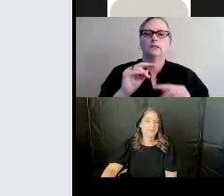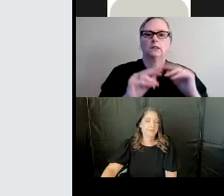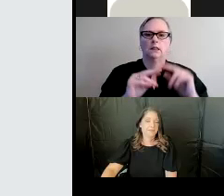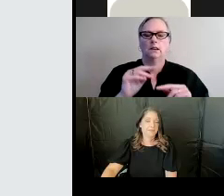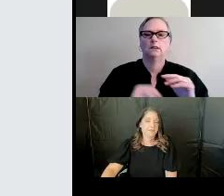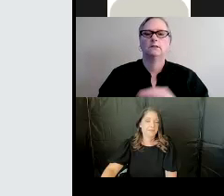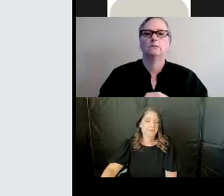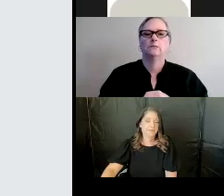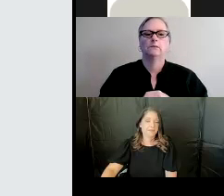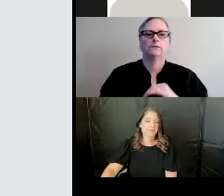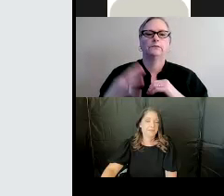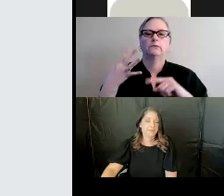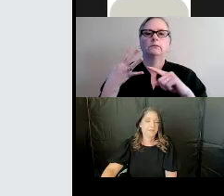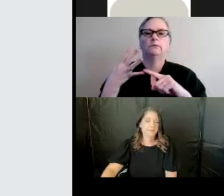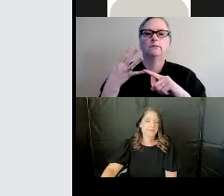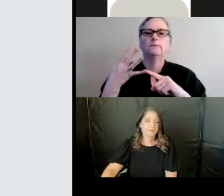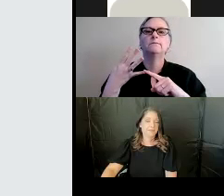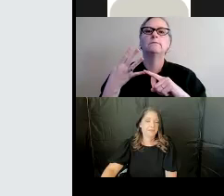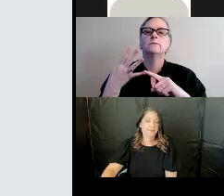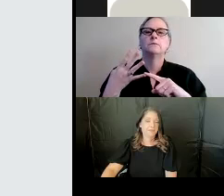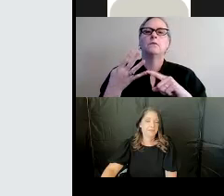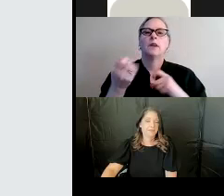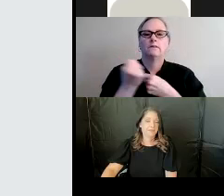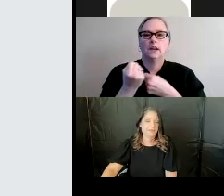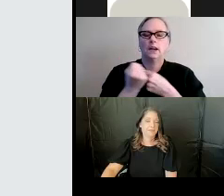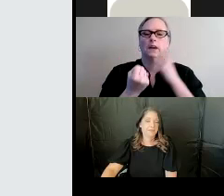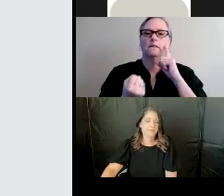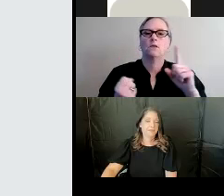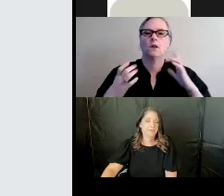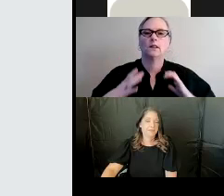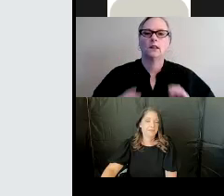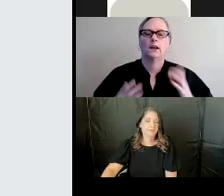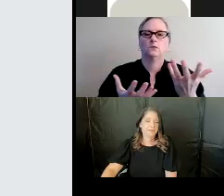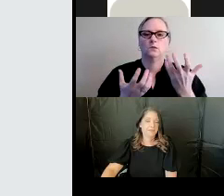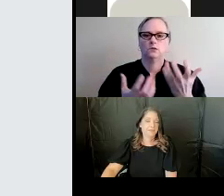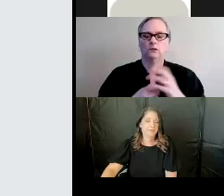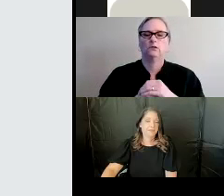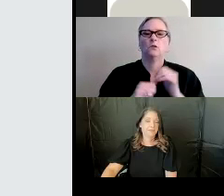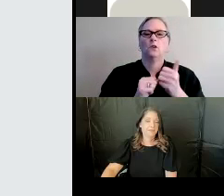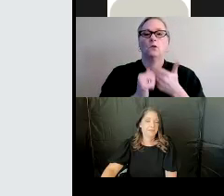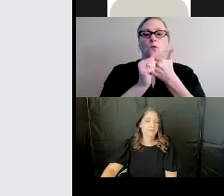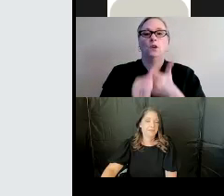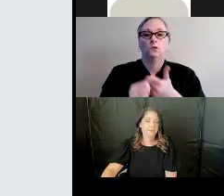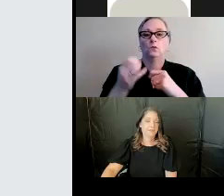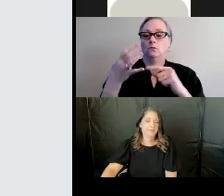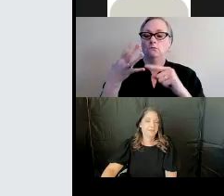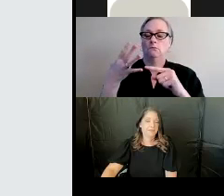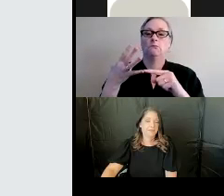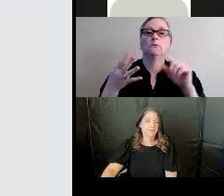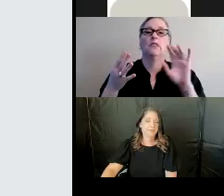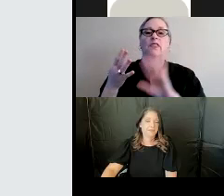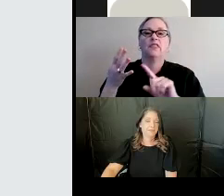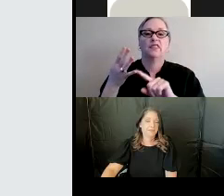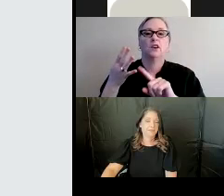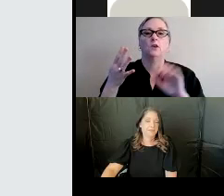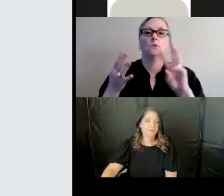long-term care ombudsman program advocates for their clients' wishes. So according to the long-term care ombudsman website,